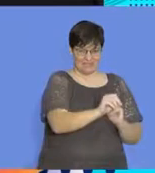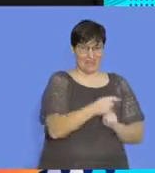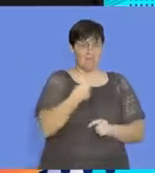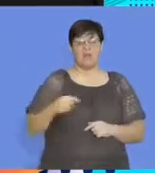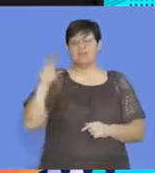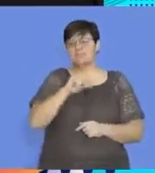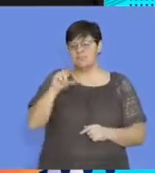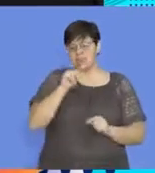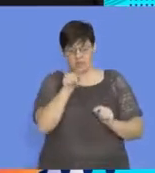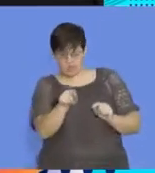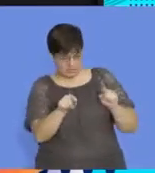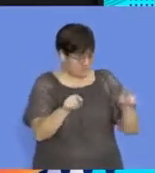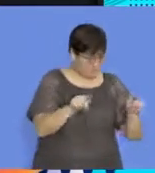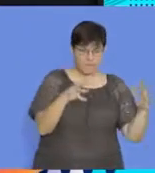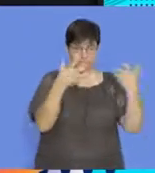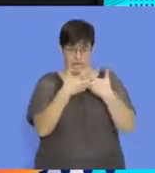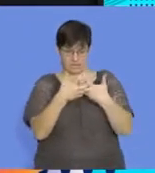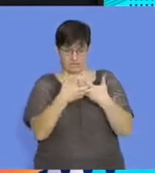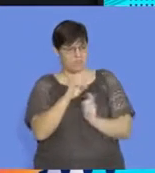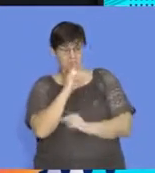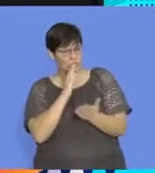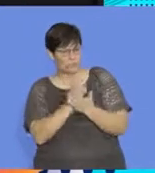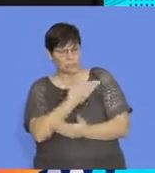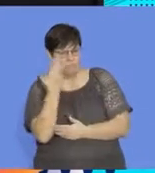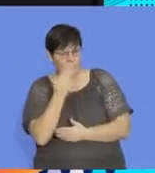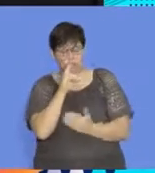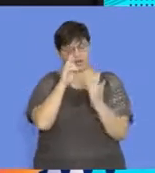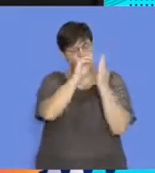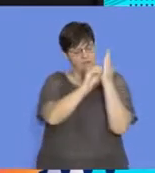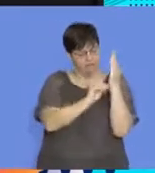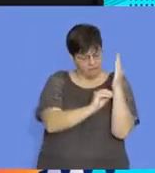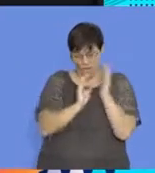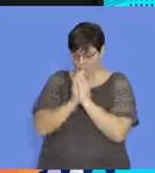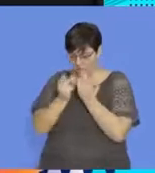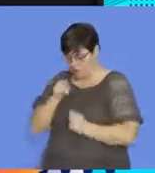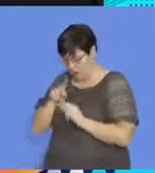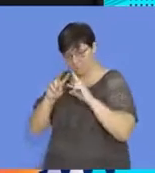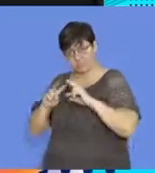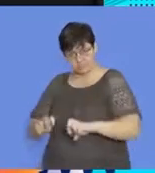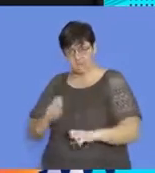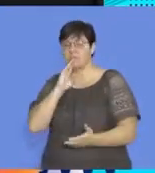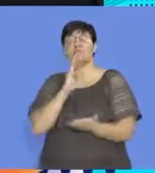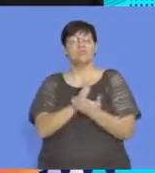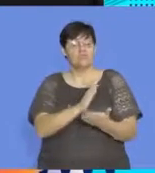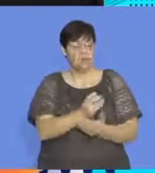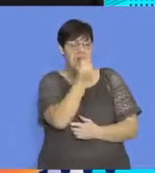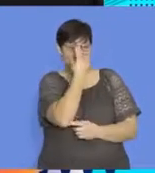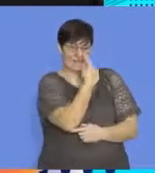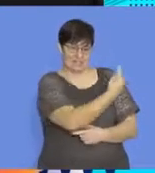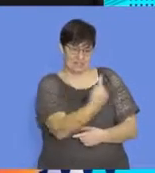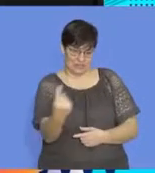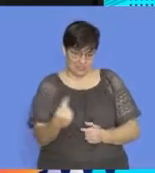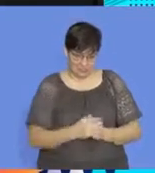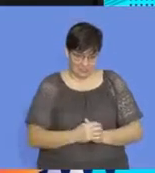Do those terms come up? And if you're not sure, just check your notes or your textbooks just to make sure that you understand what